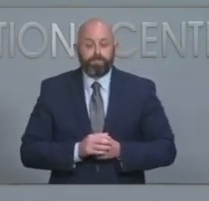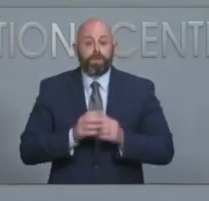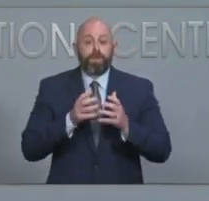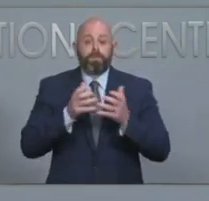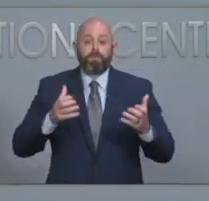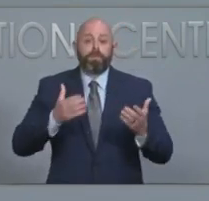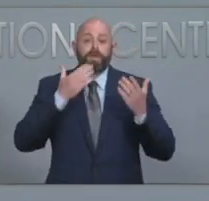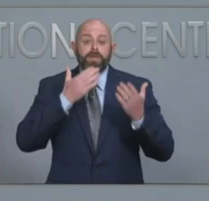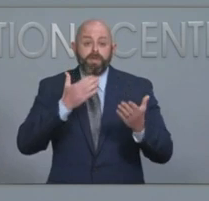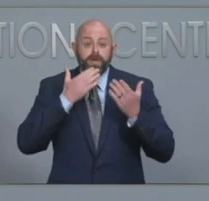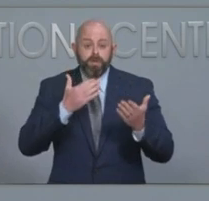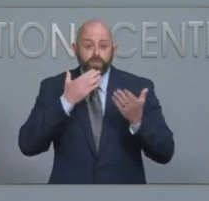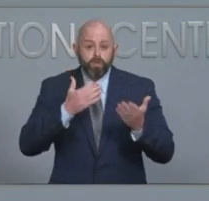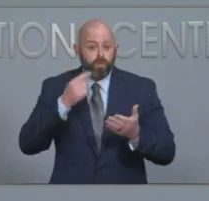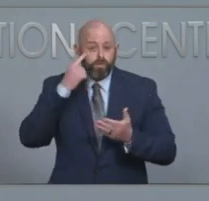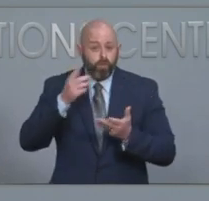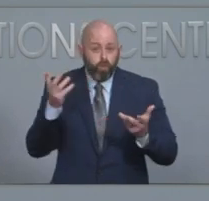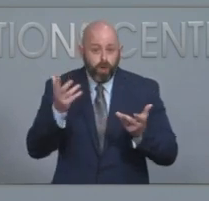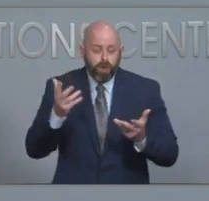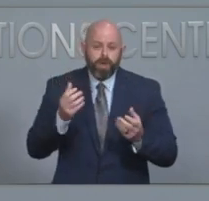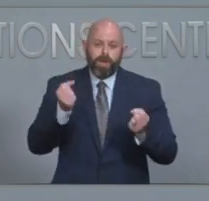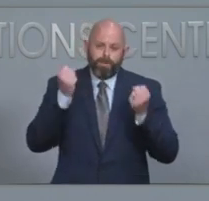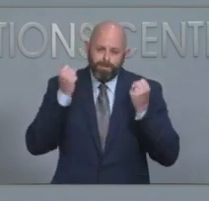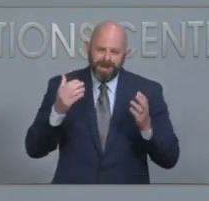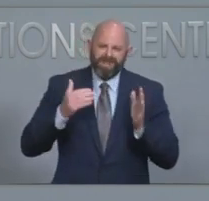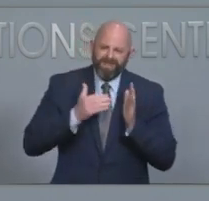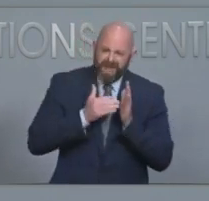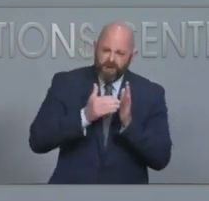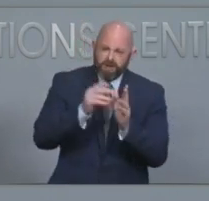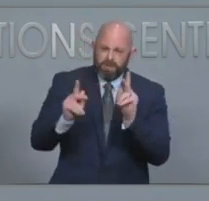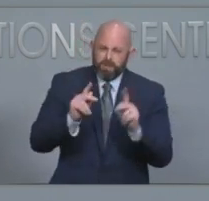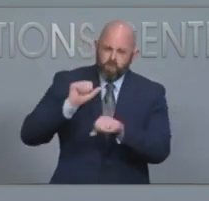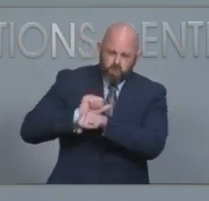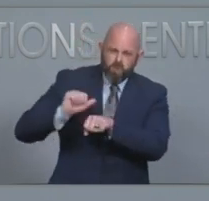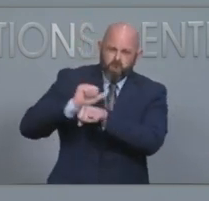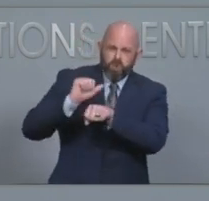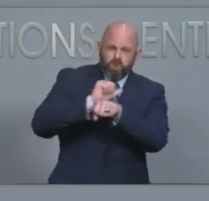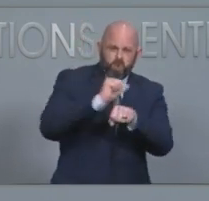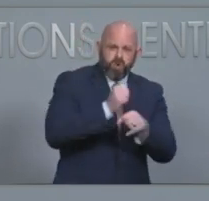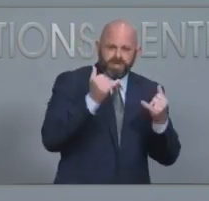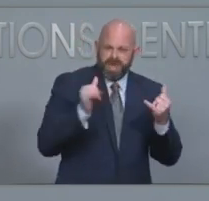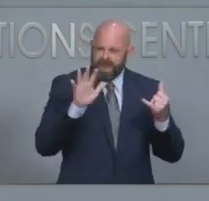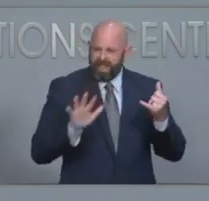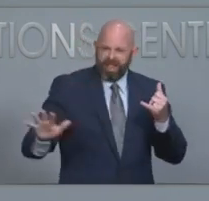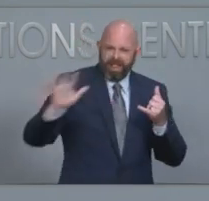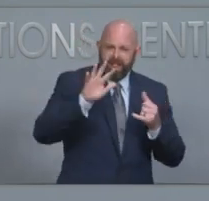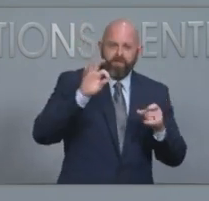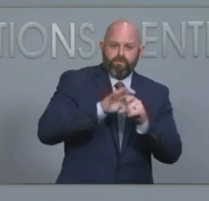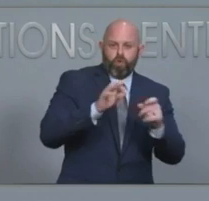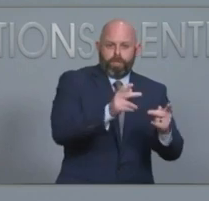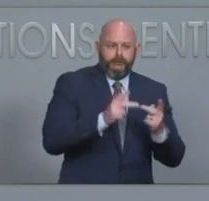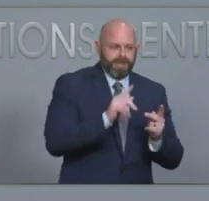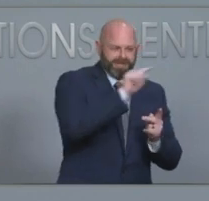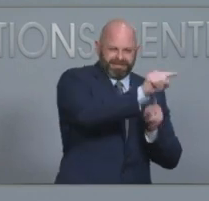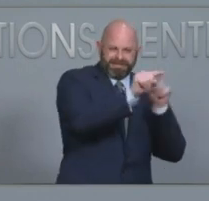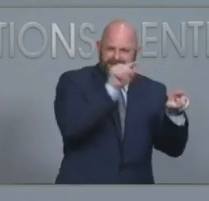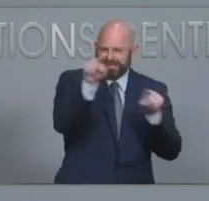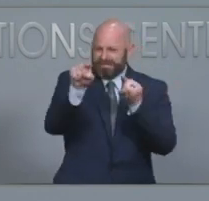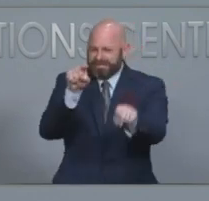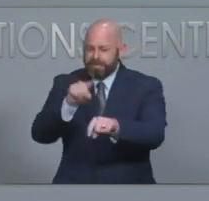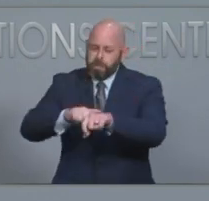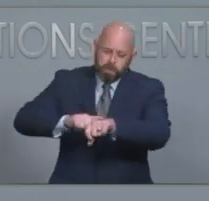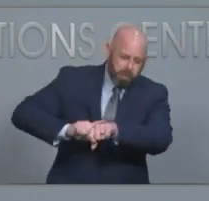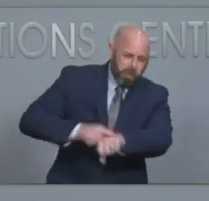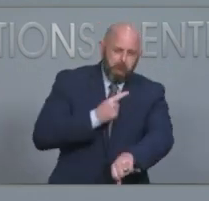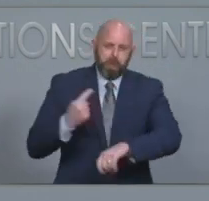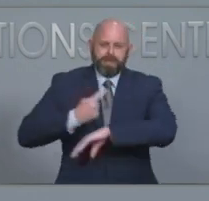you goes out to the thousands of poll workers and county elections staff and directors who are working extremely long